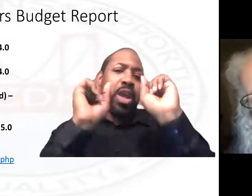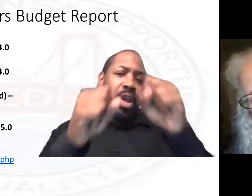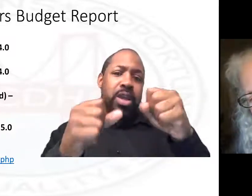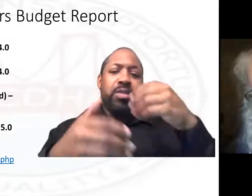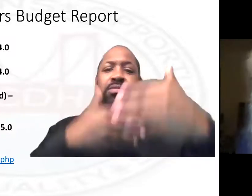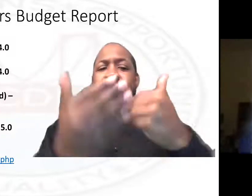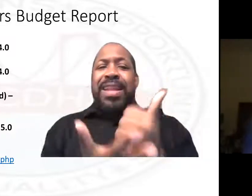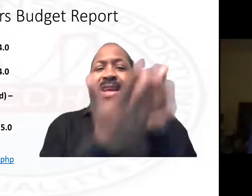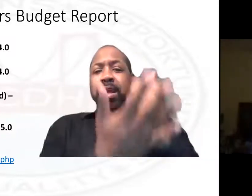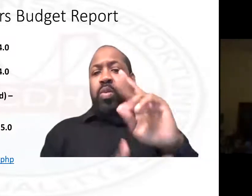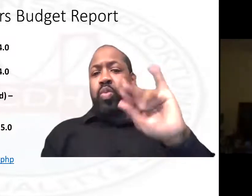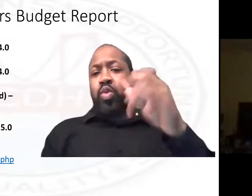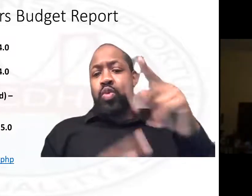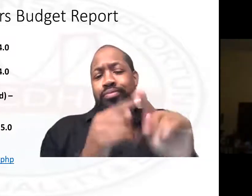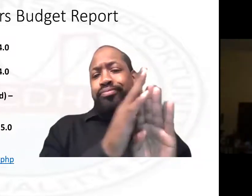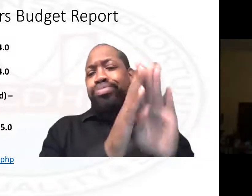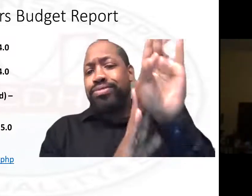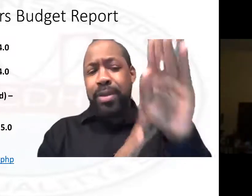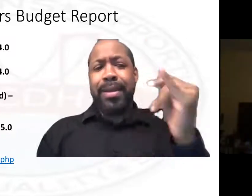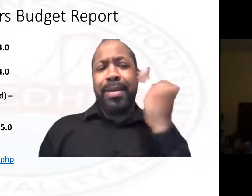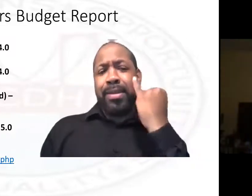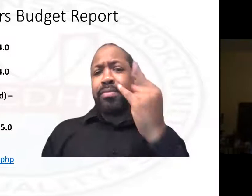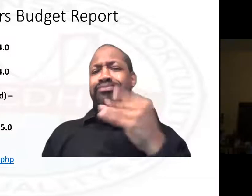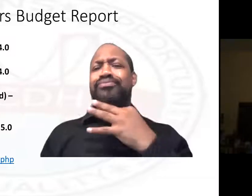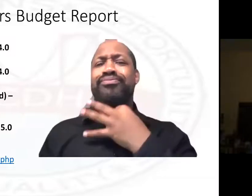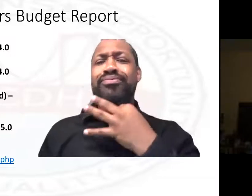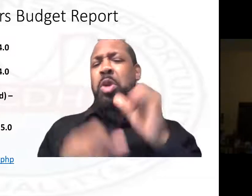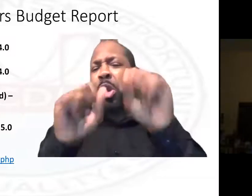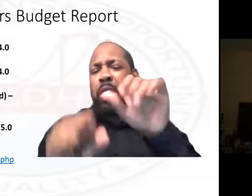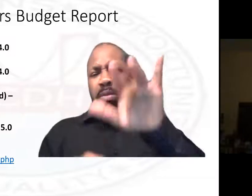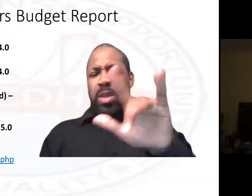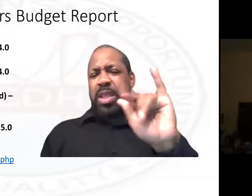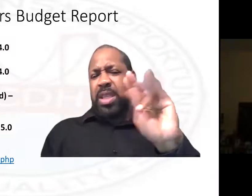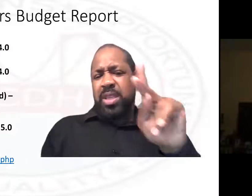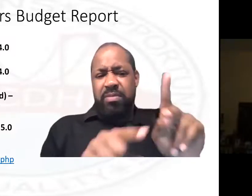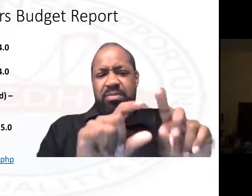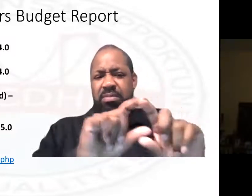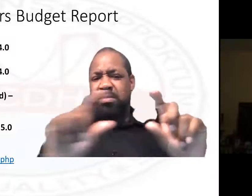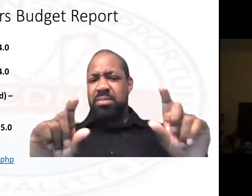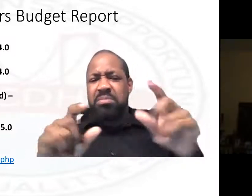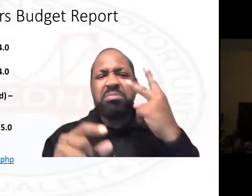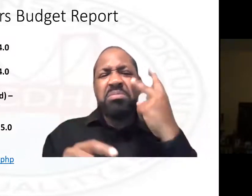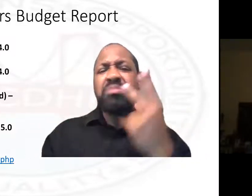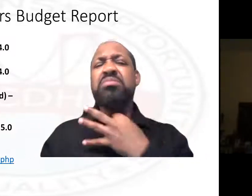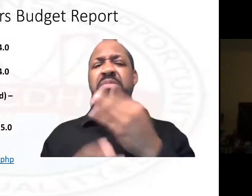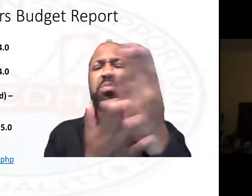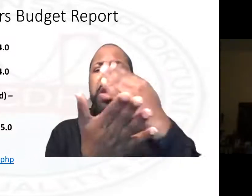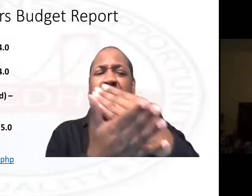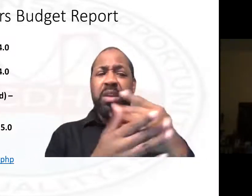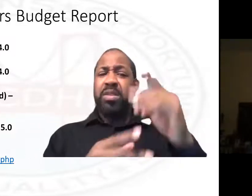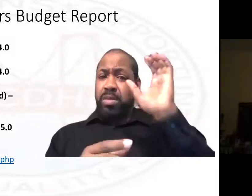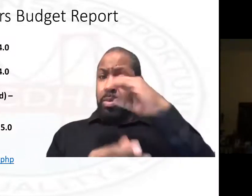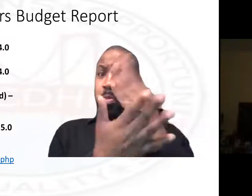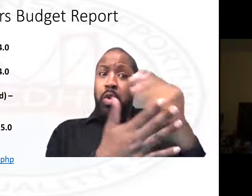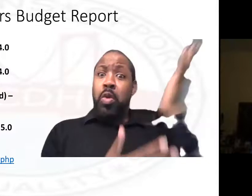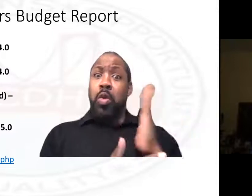needs and we need to be awarded a 5th FTE to be able to do the work we're trying to do. There's a link